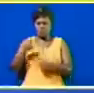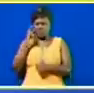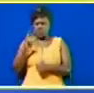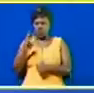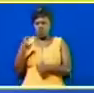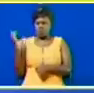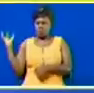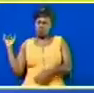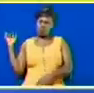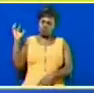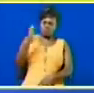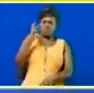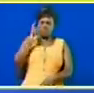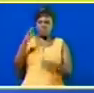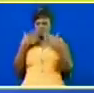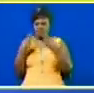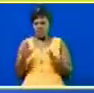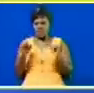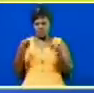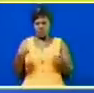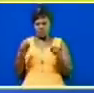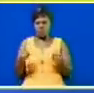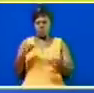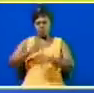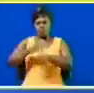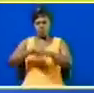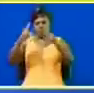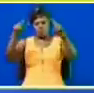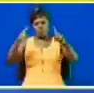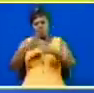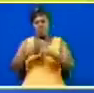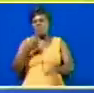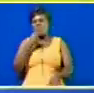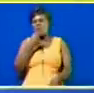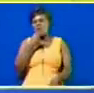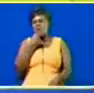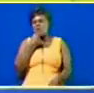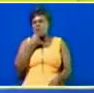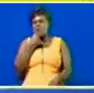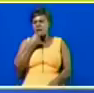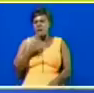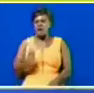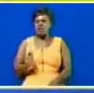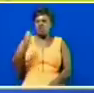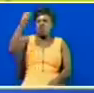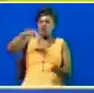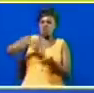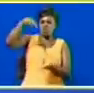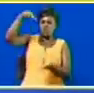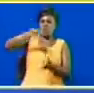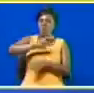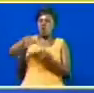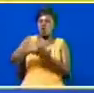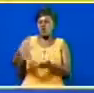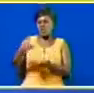a short putter who is already doing very well from Nyanza, the long jumper from Rift Valley. Every region is able to